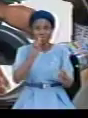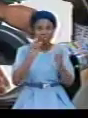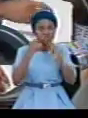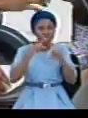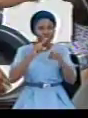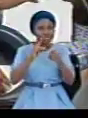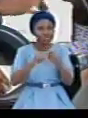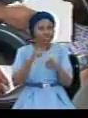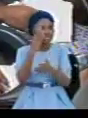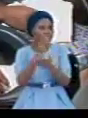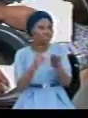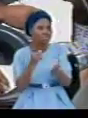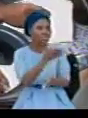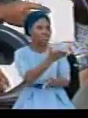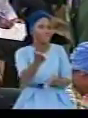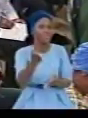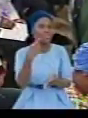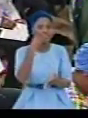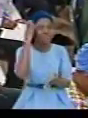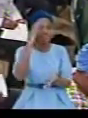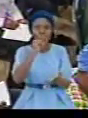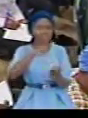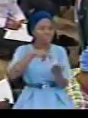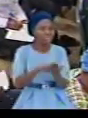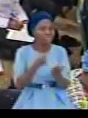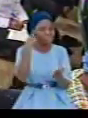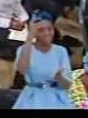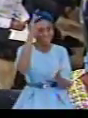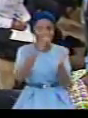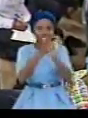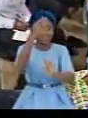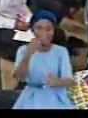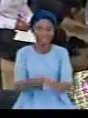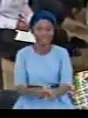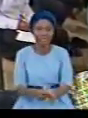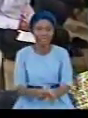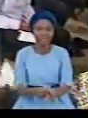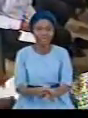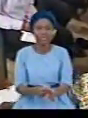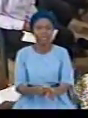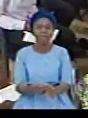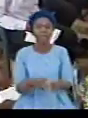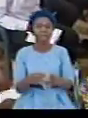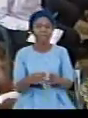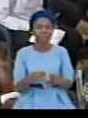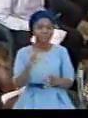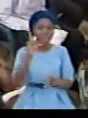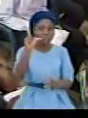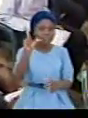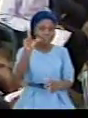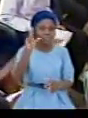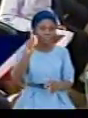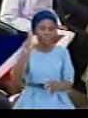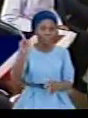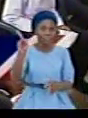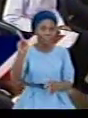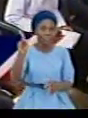fall. Look at Luke chapter 4. I'm reading from verse 6. Luke chapter